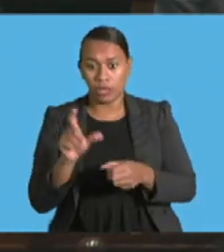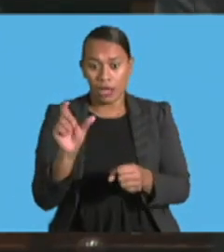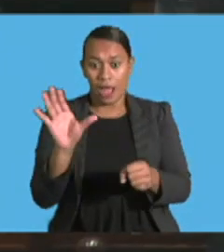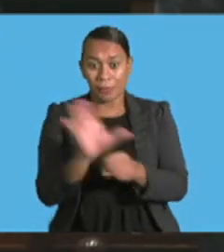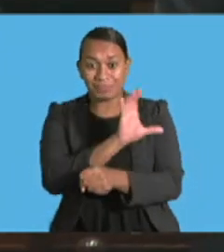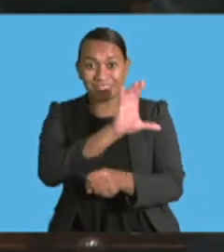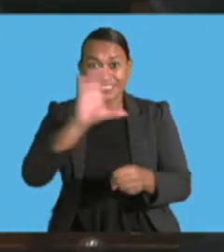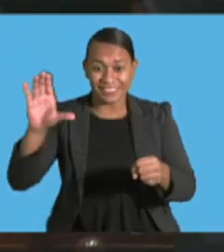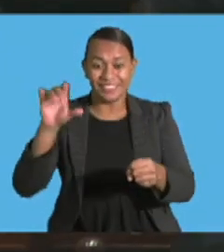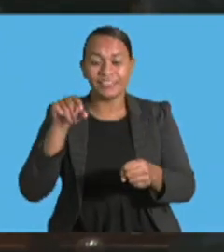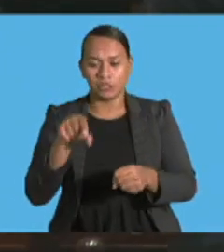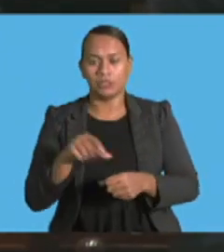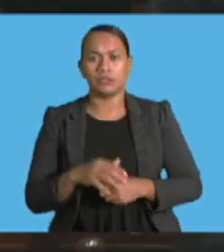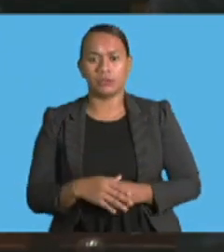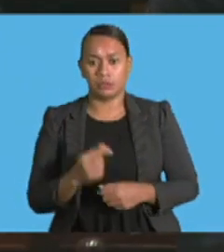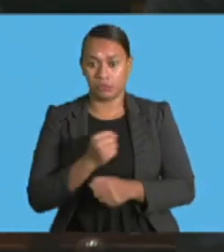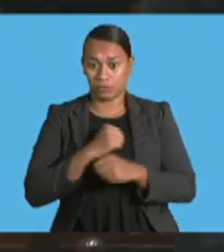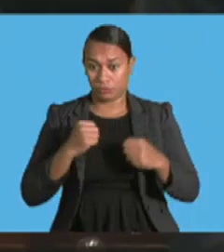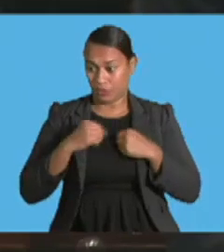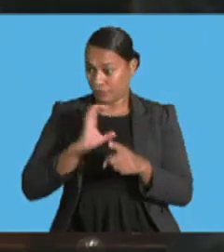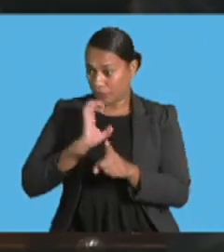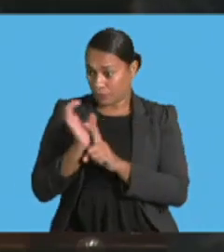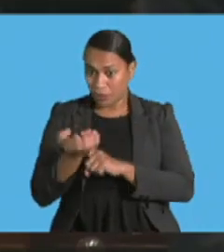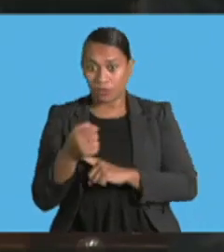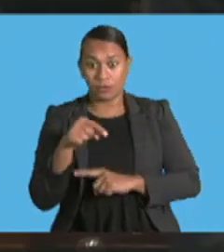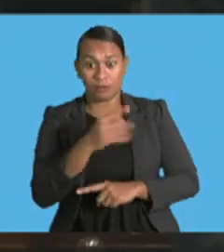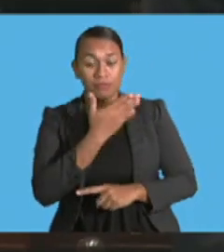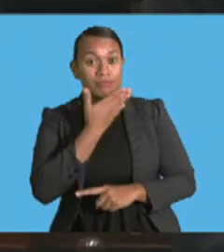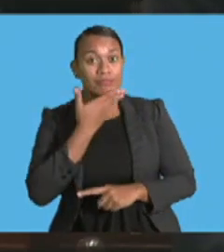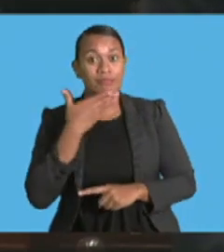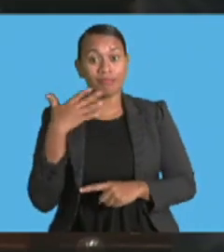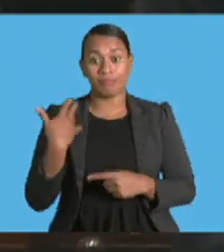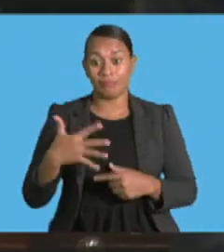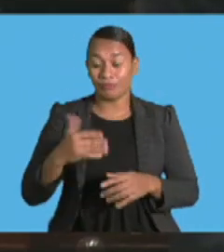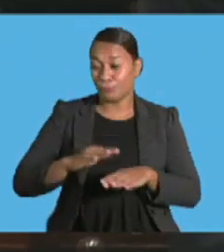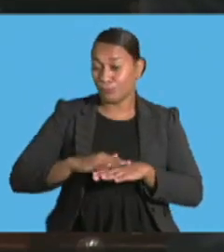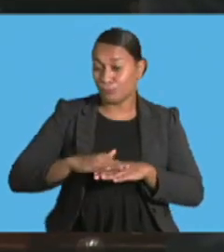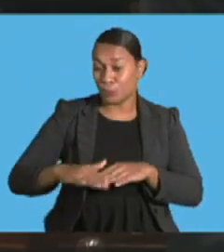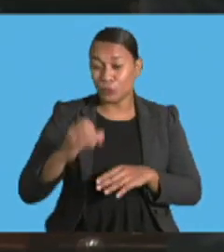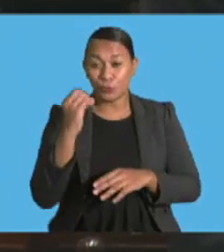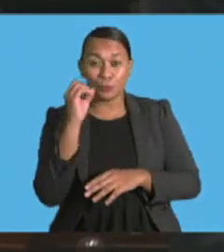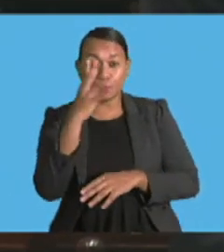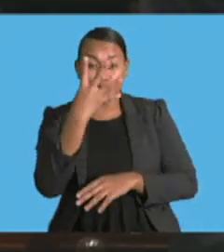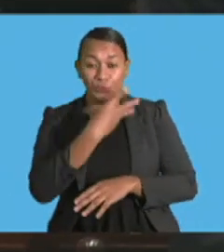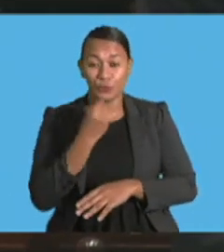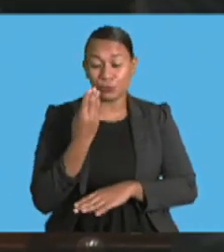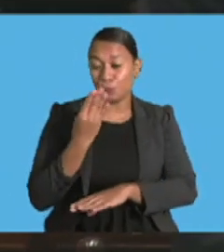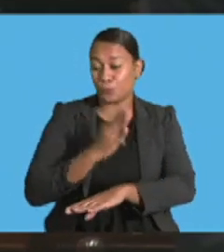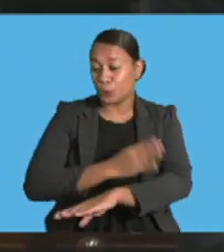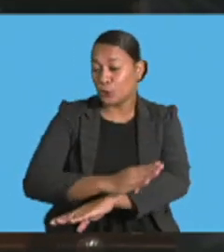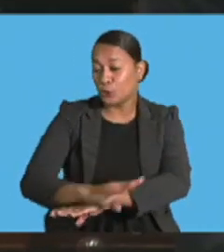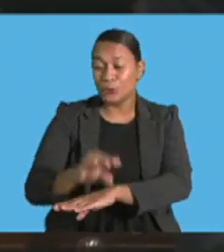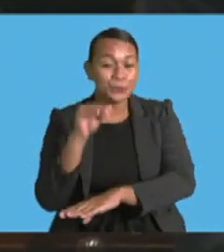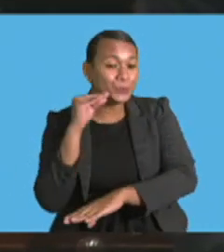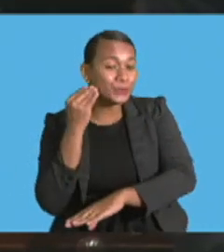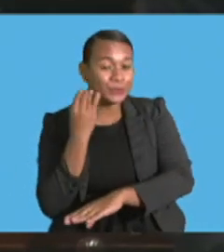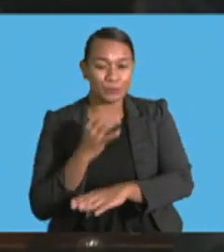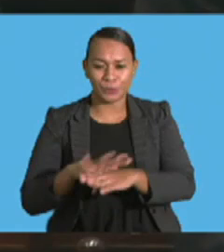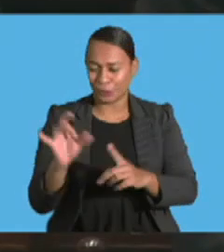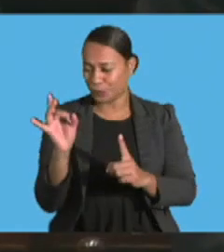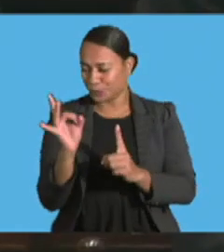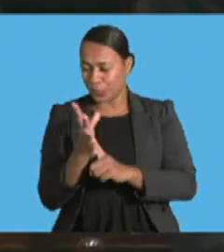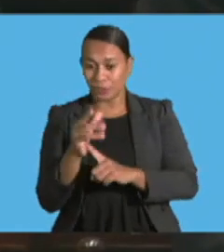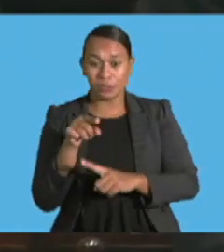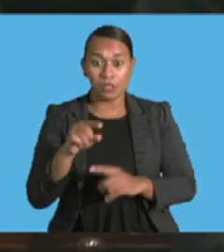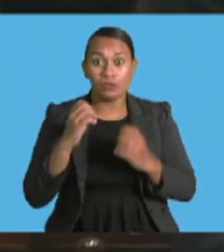environment, wide sandy beaches, blue oceans, and our environmental leadership all are some of our unique selling points